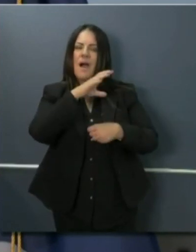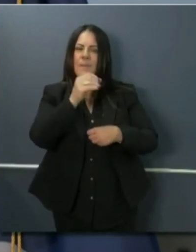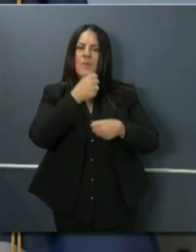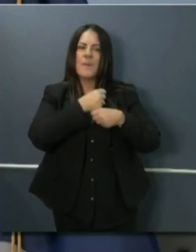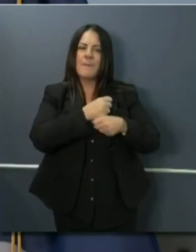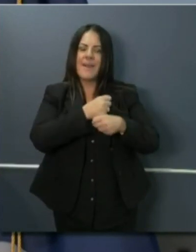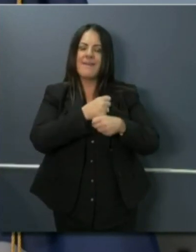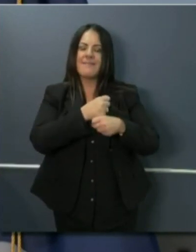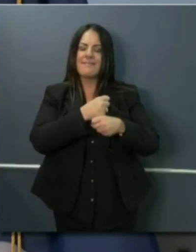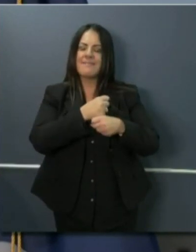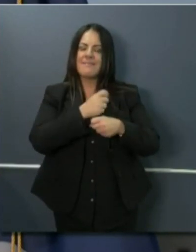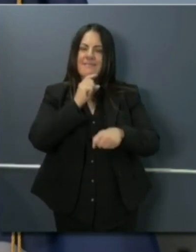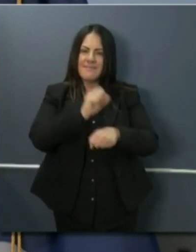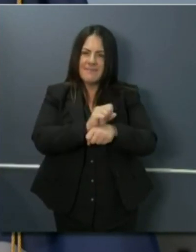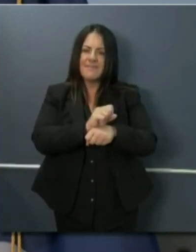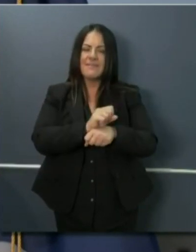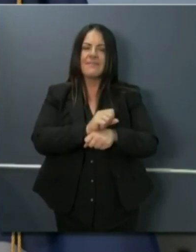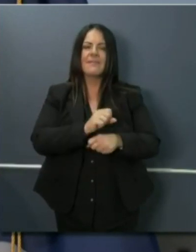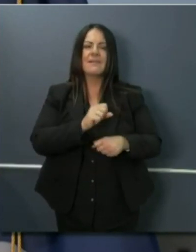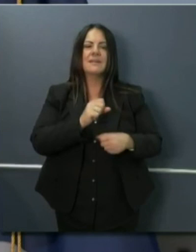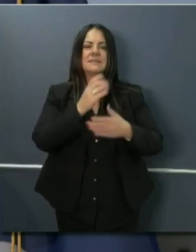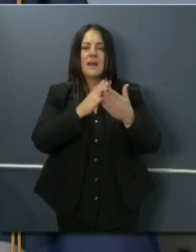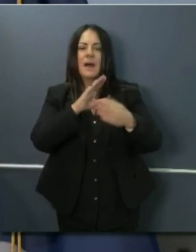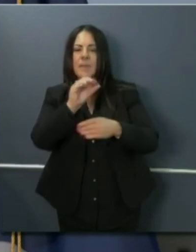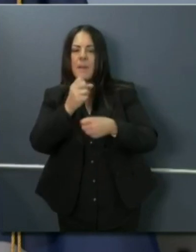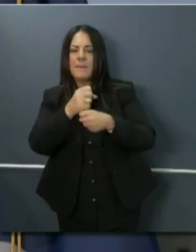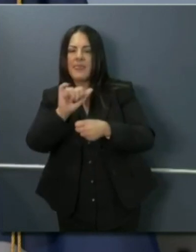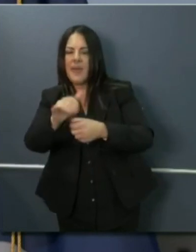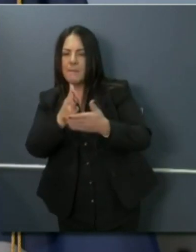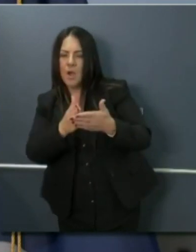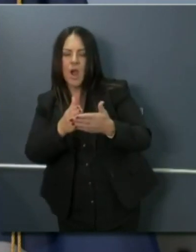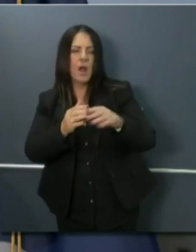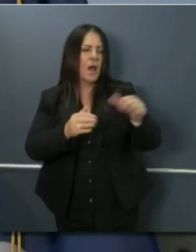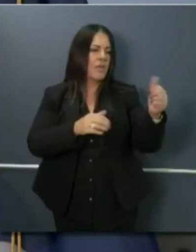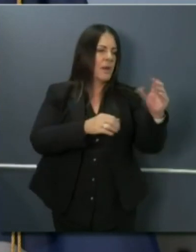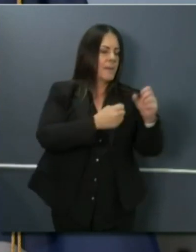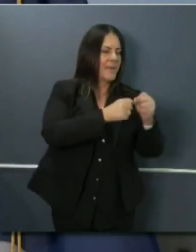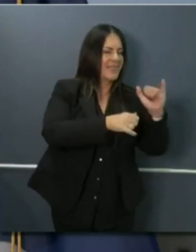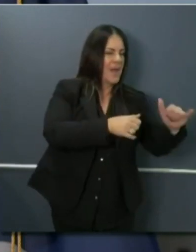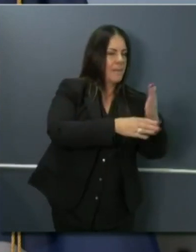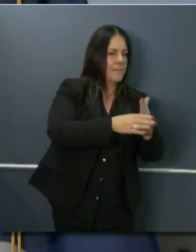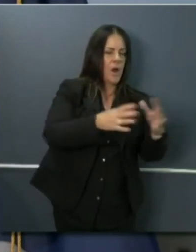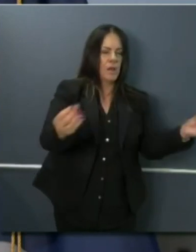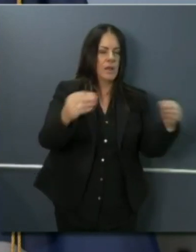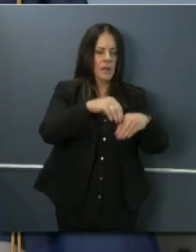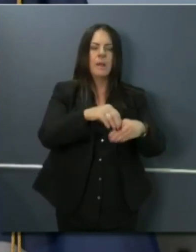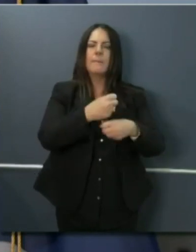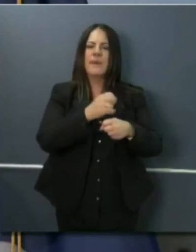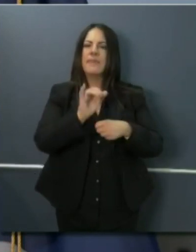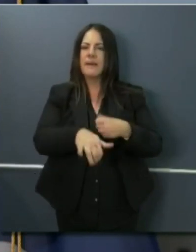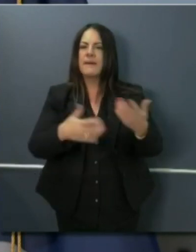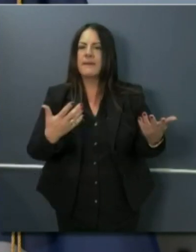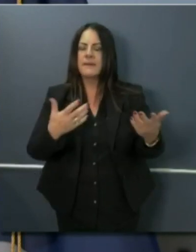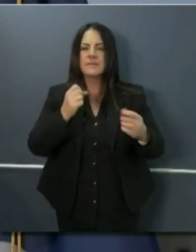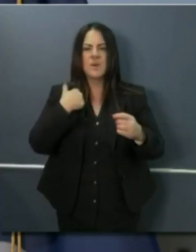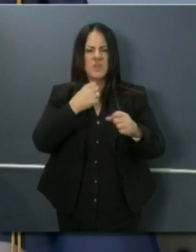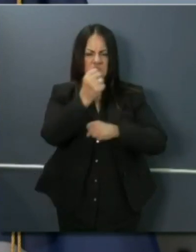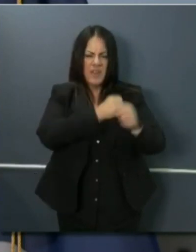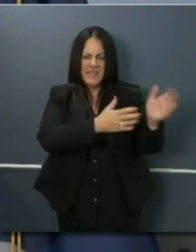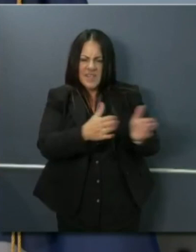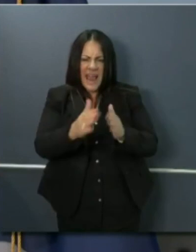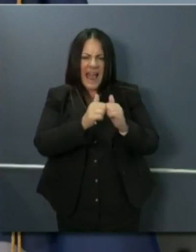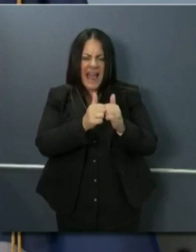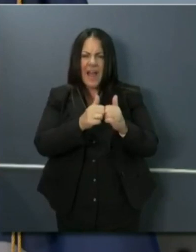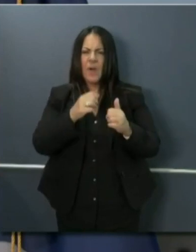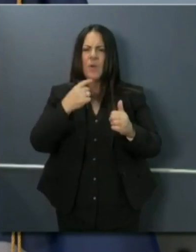many parts, but they are missing some others in order to adopt and strategize the kind of scale that is